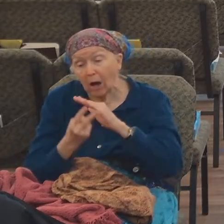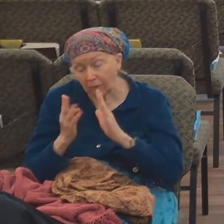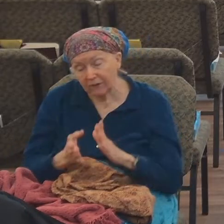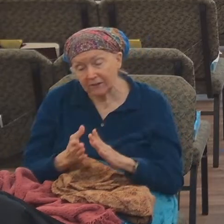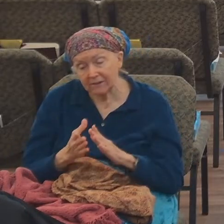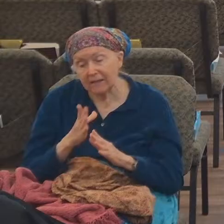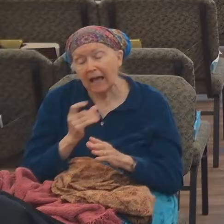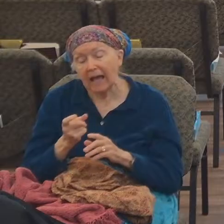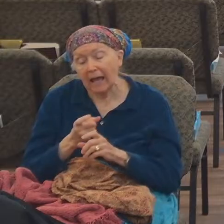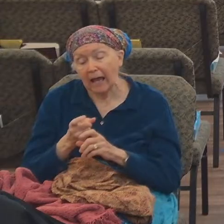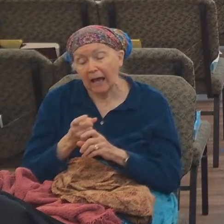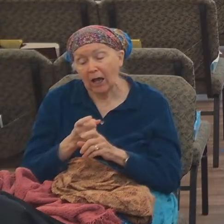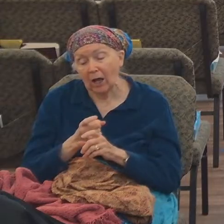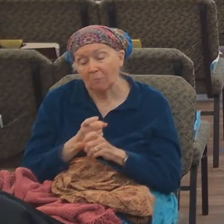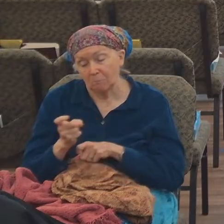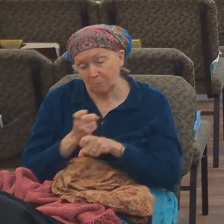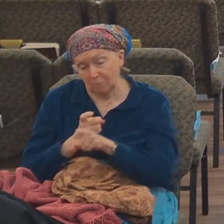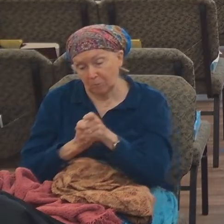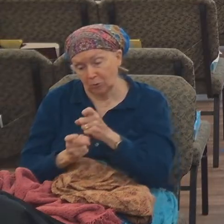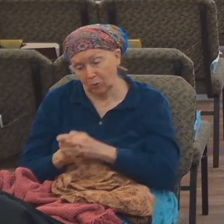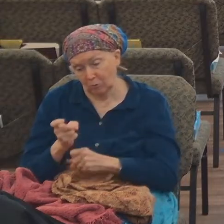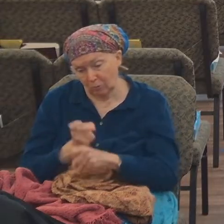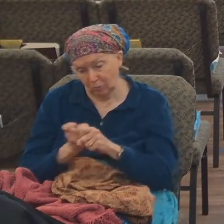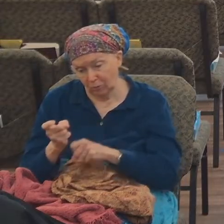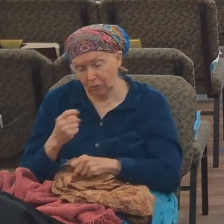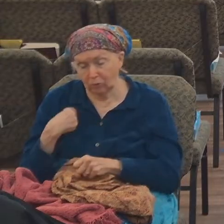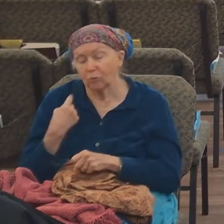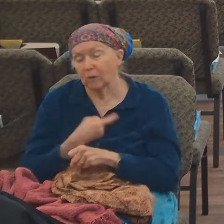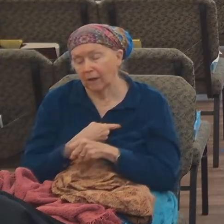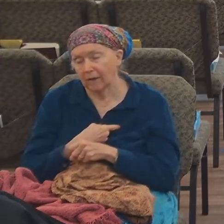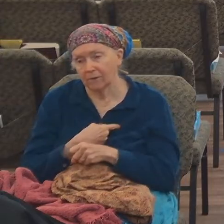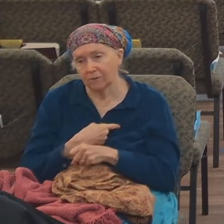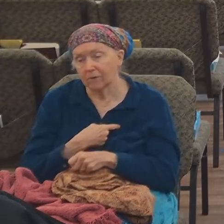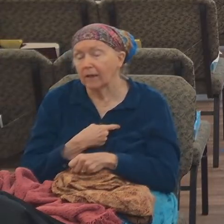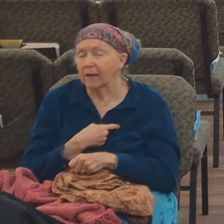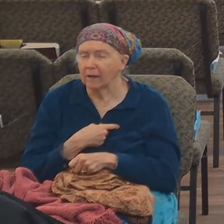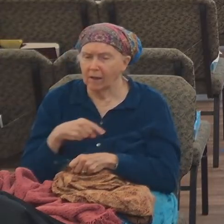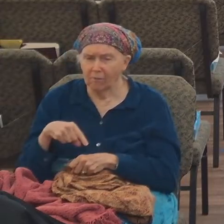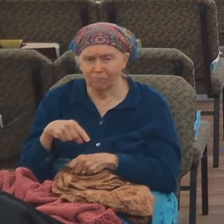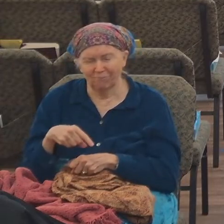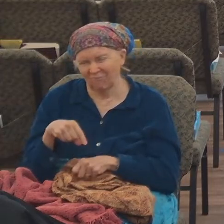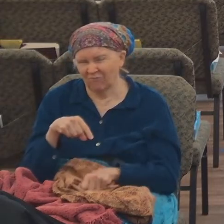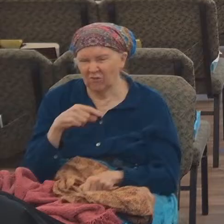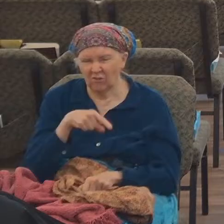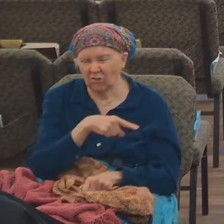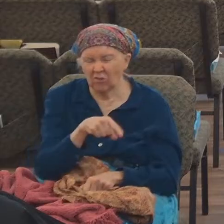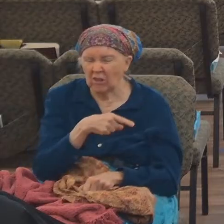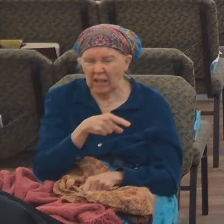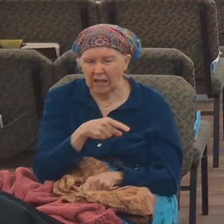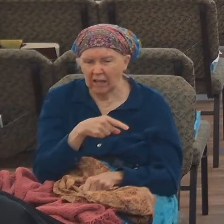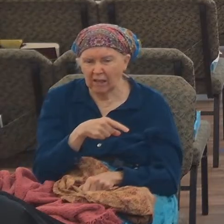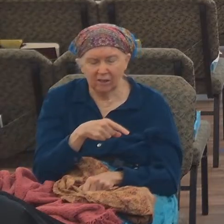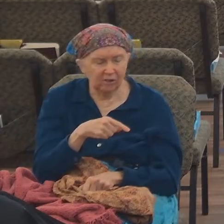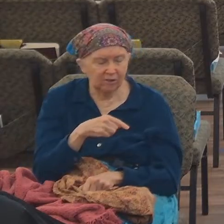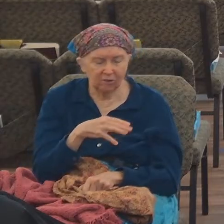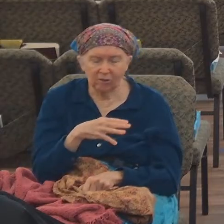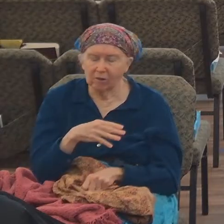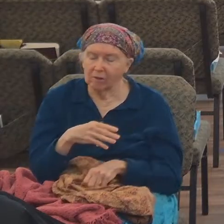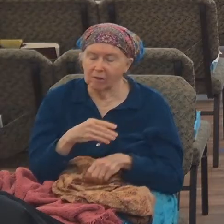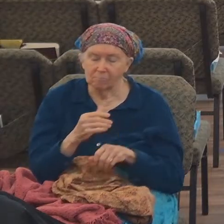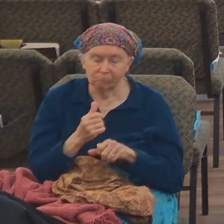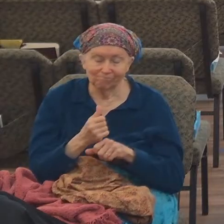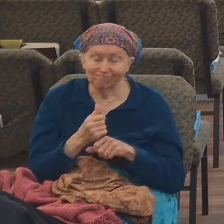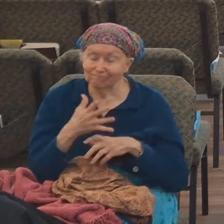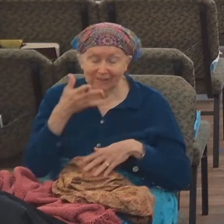Paul says they are displeasing to God and are opposed to all people because they hinder us from speaking to the